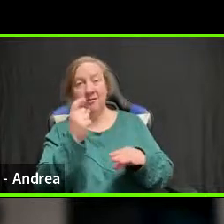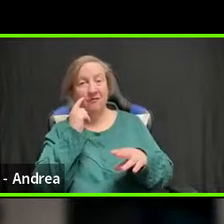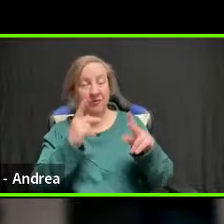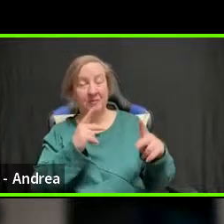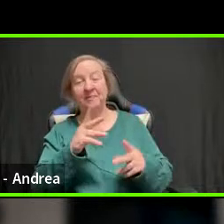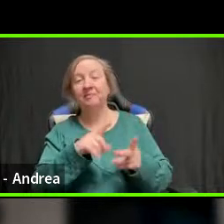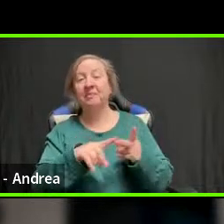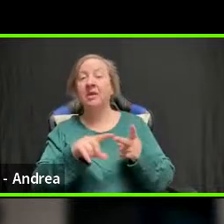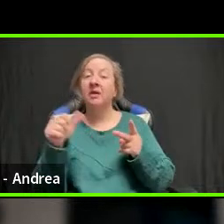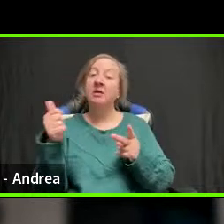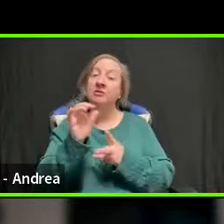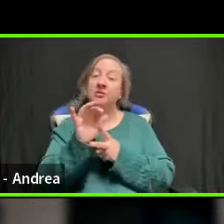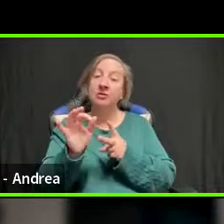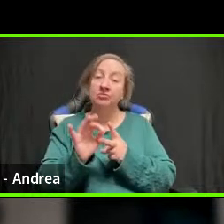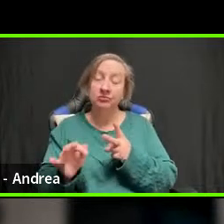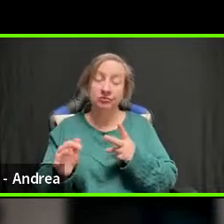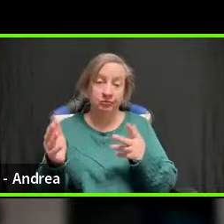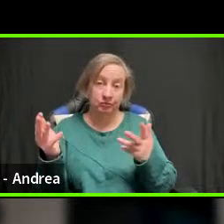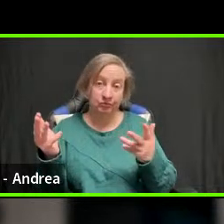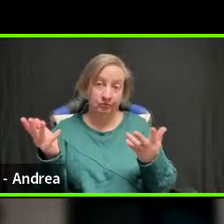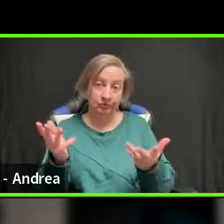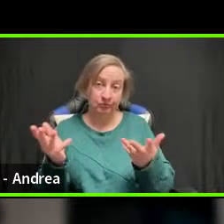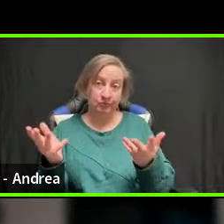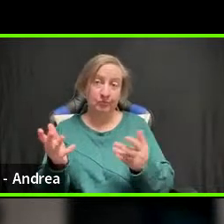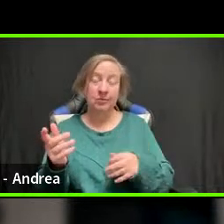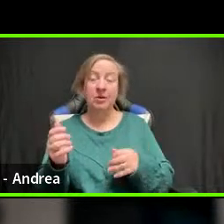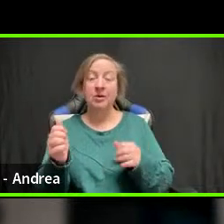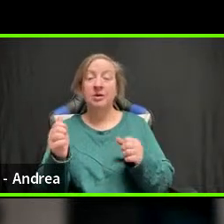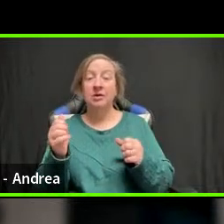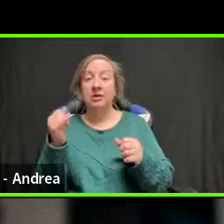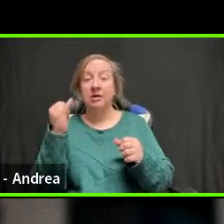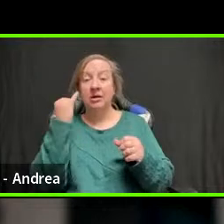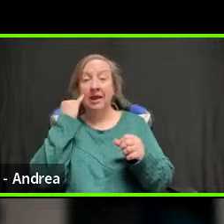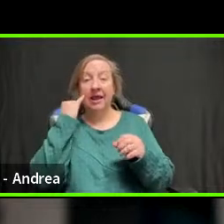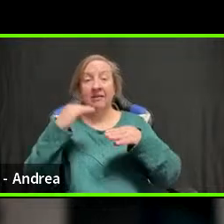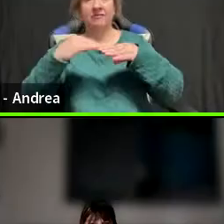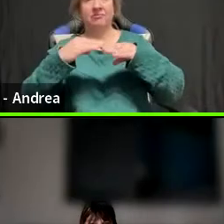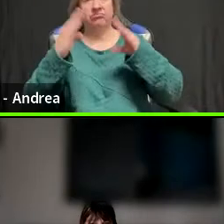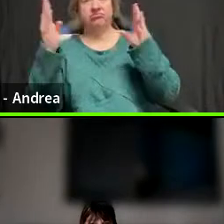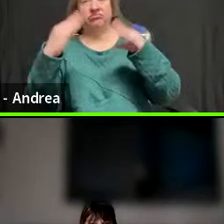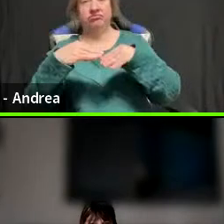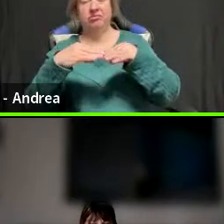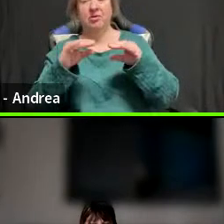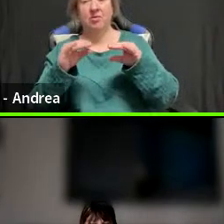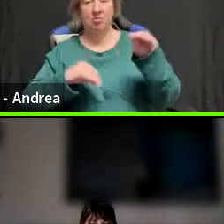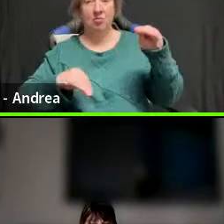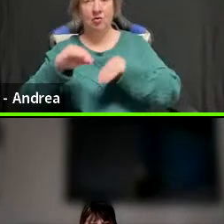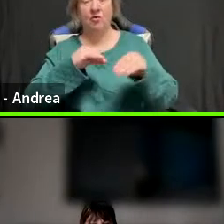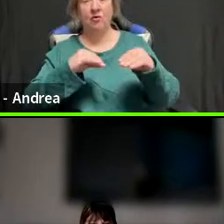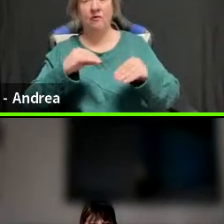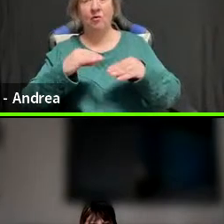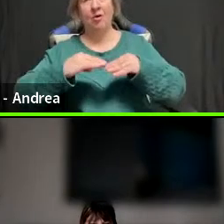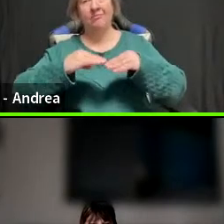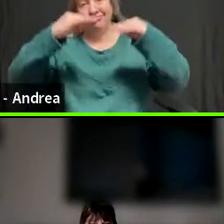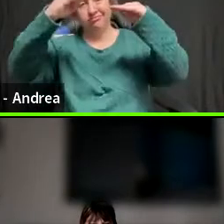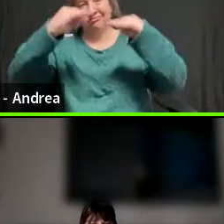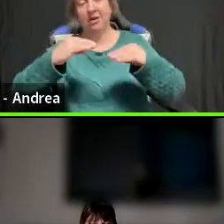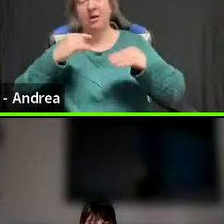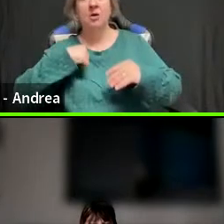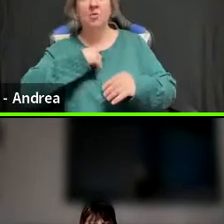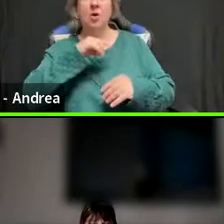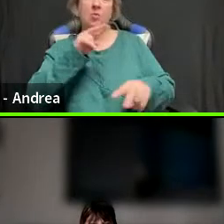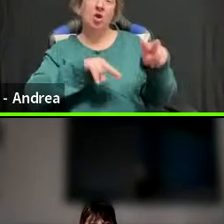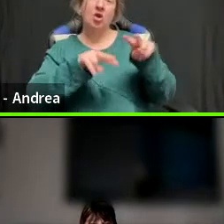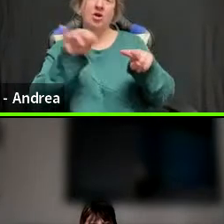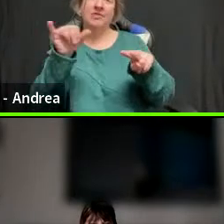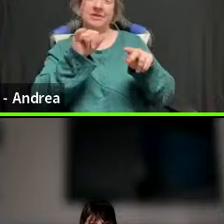option with movable span, we would also be looking for that same location of the crest of the bridge.